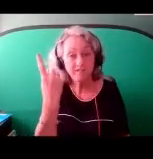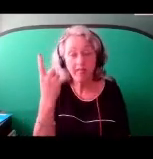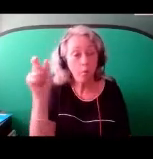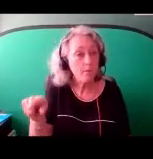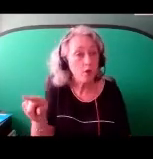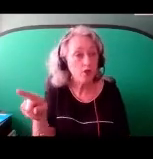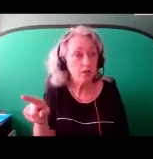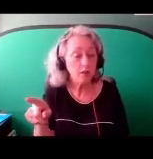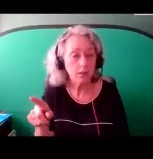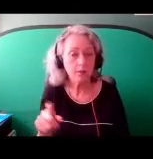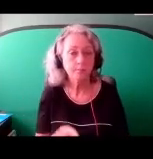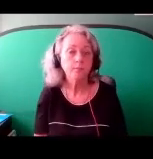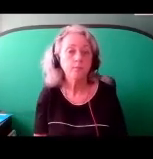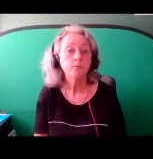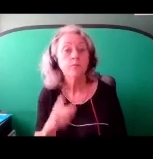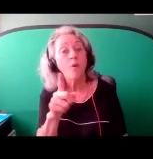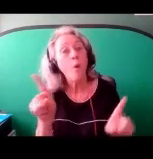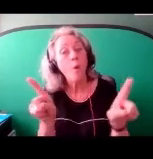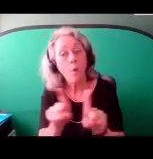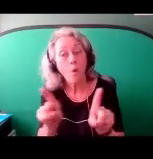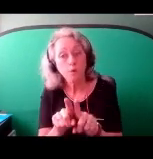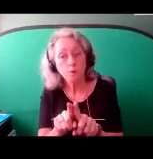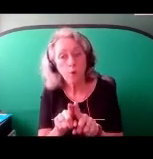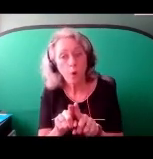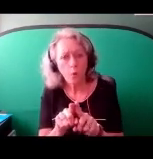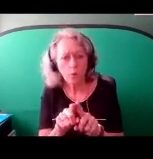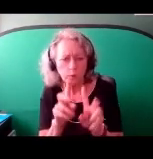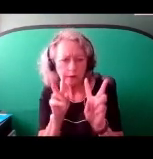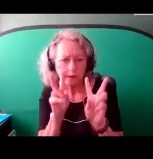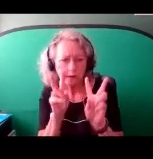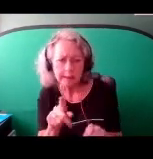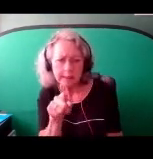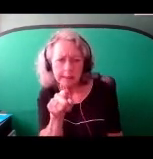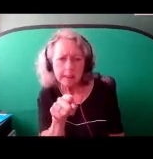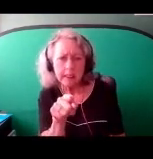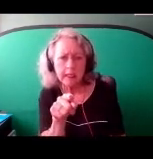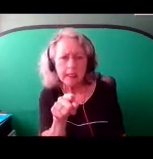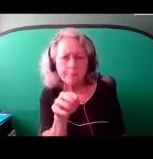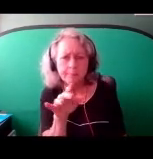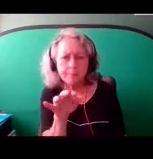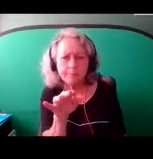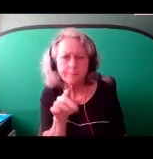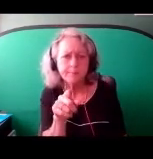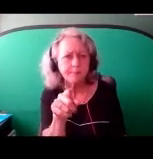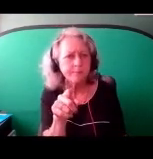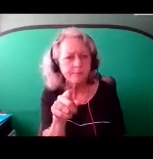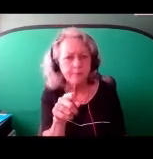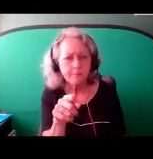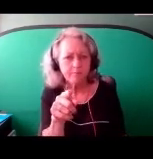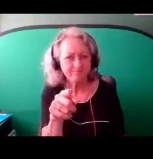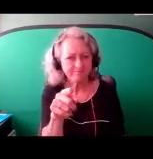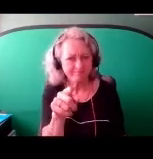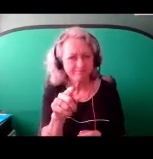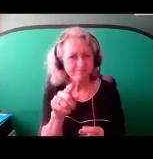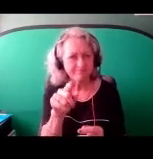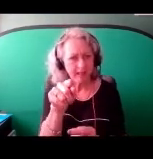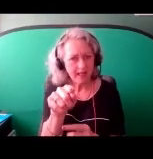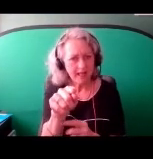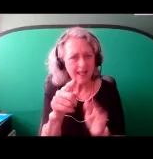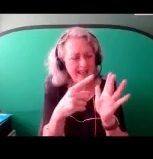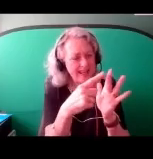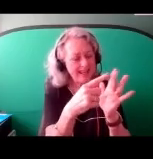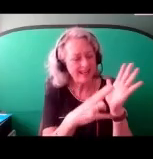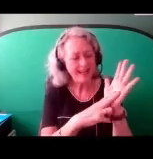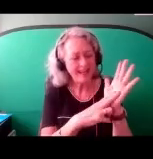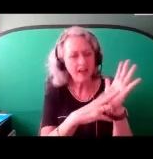We can also do things, as you see down here, to put on invert the screen, which